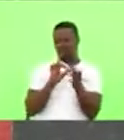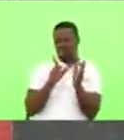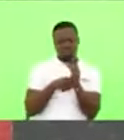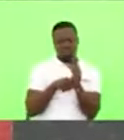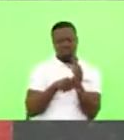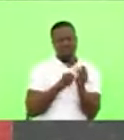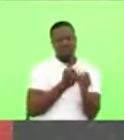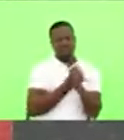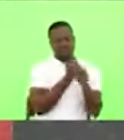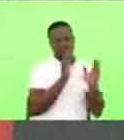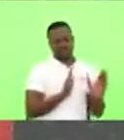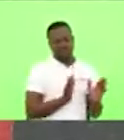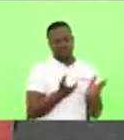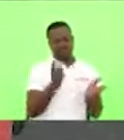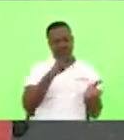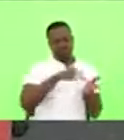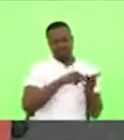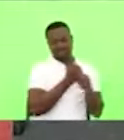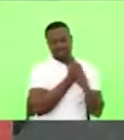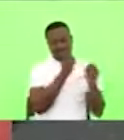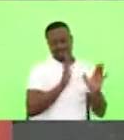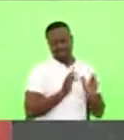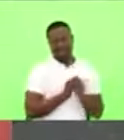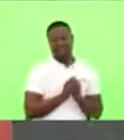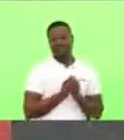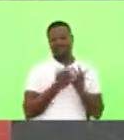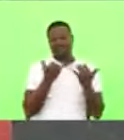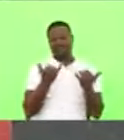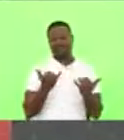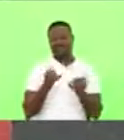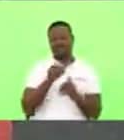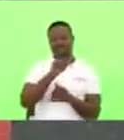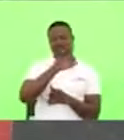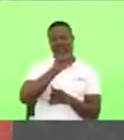Savior. Let's go to Acts chapter 2,